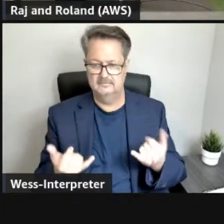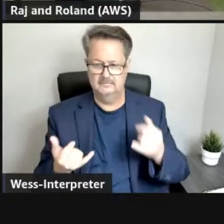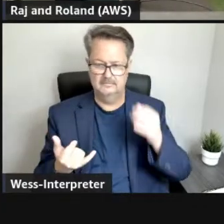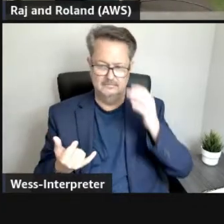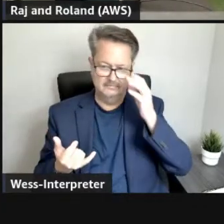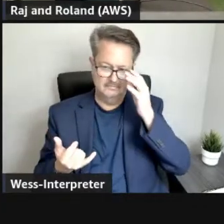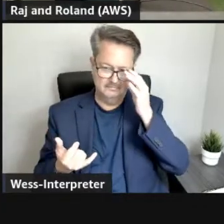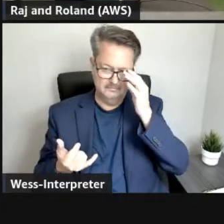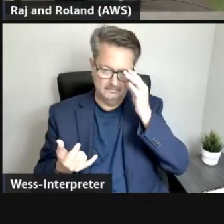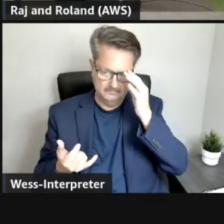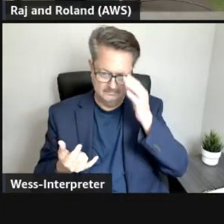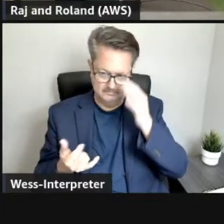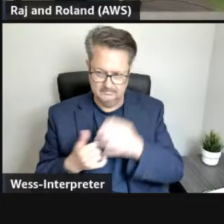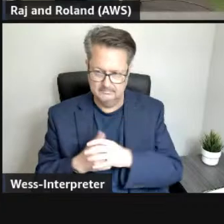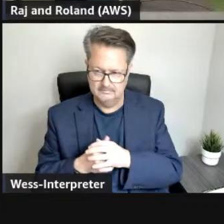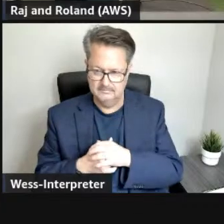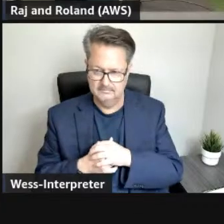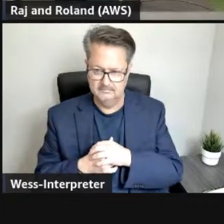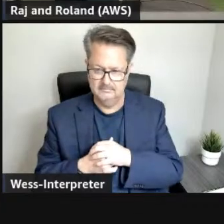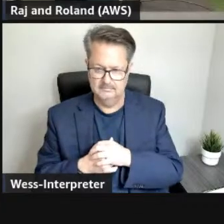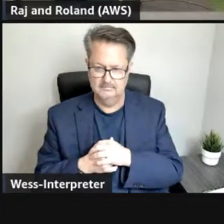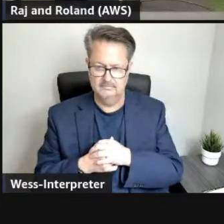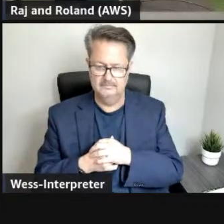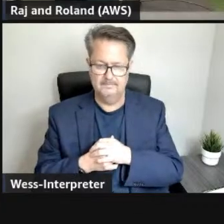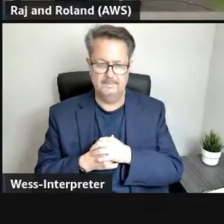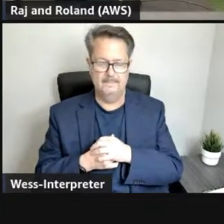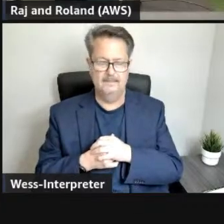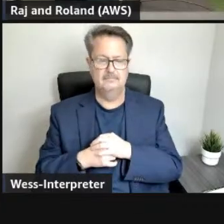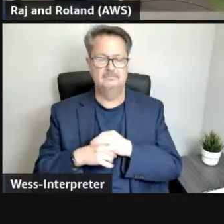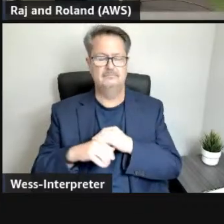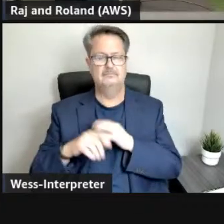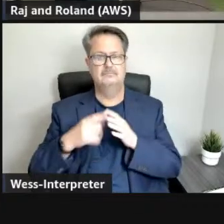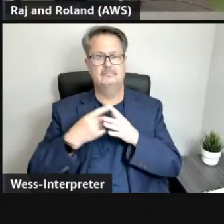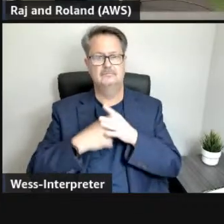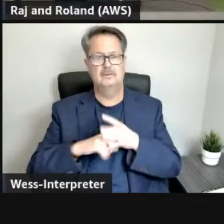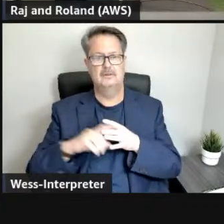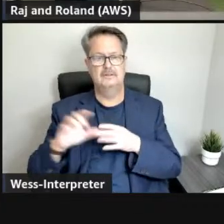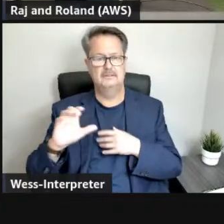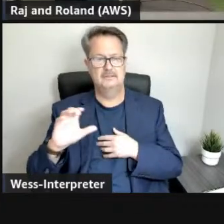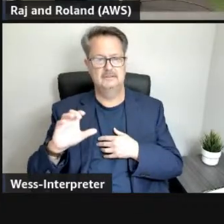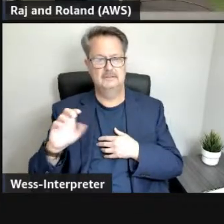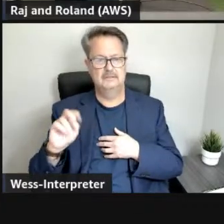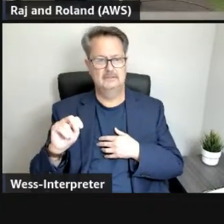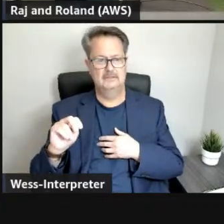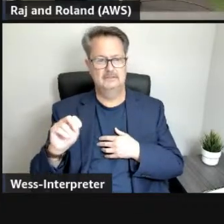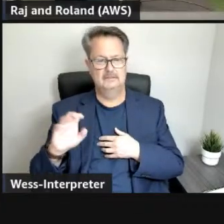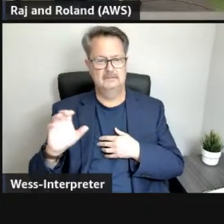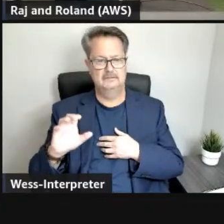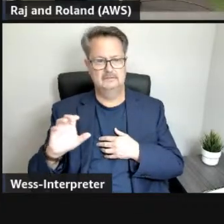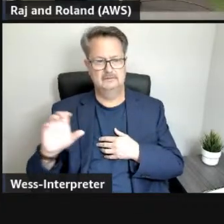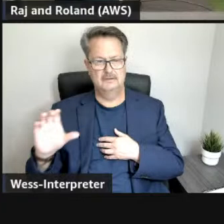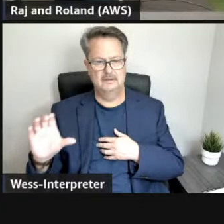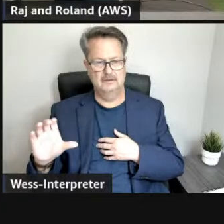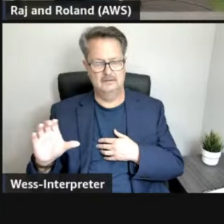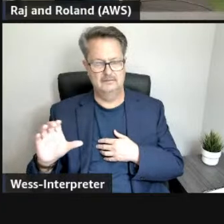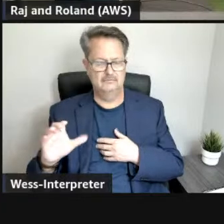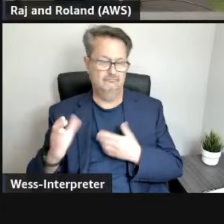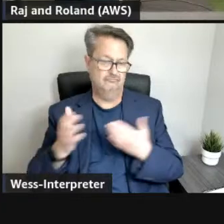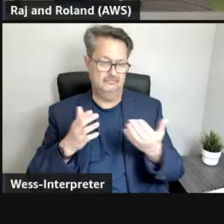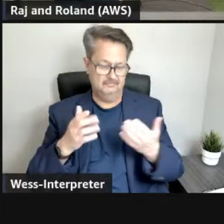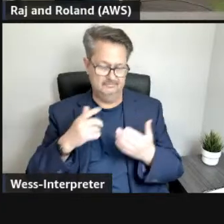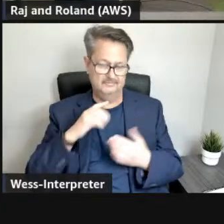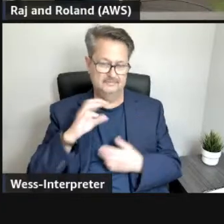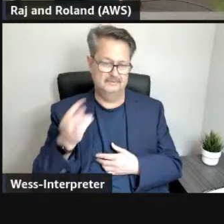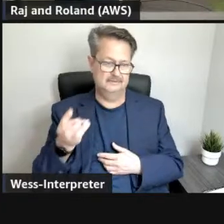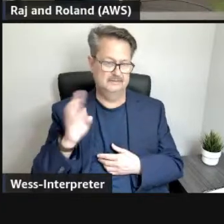from Amsterdam. We'll start with a CNCF survey. I kind of mentioned that 68% of